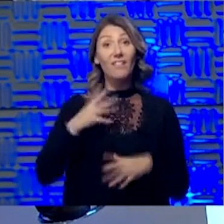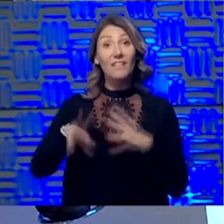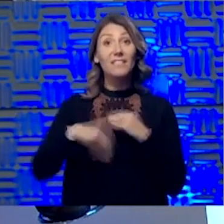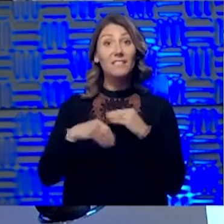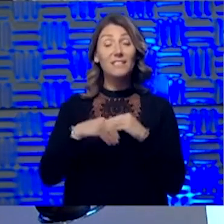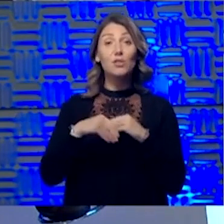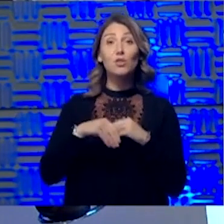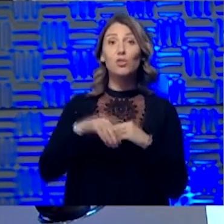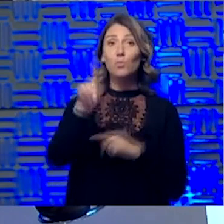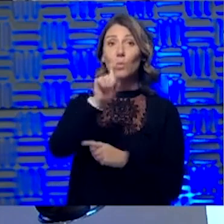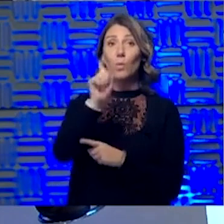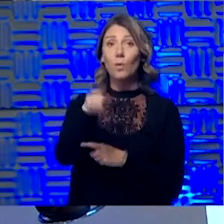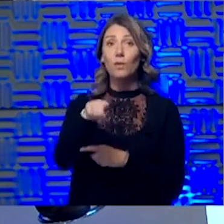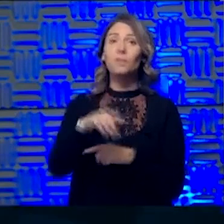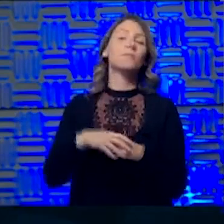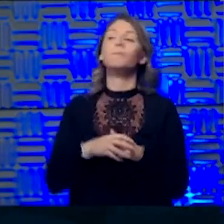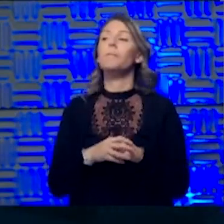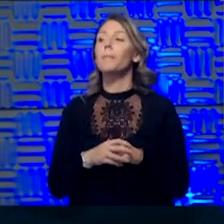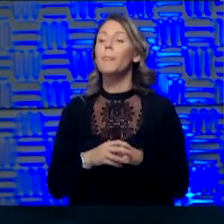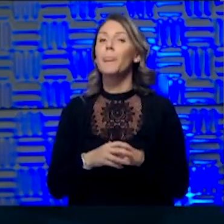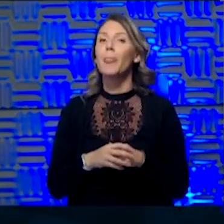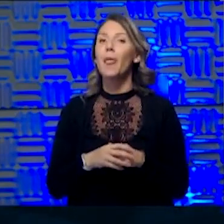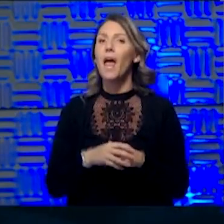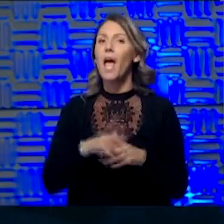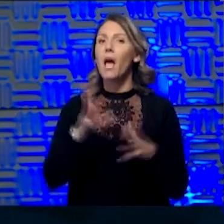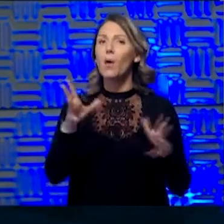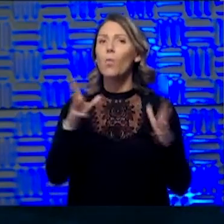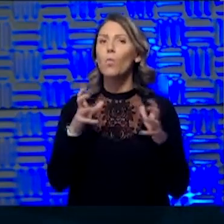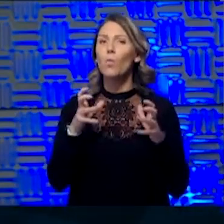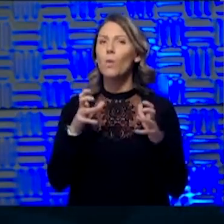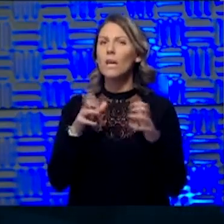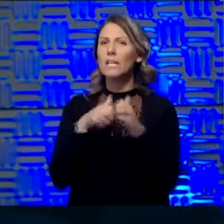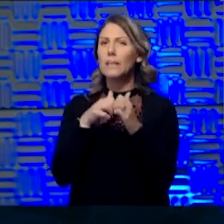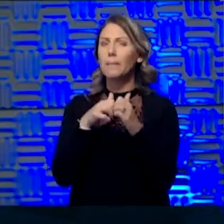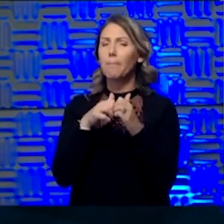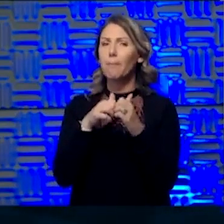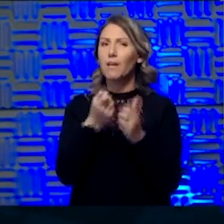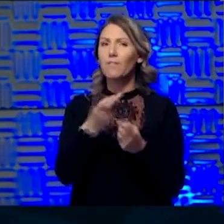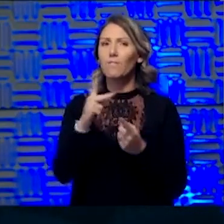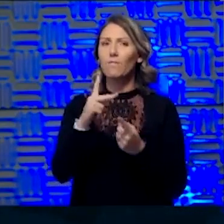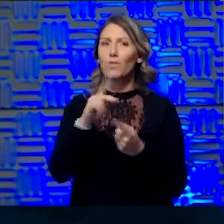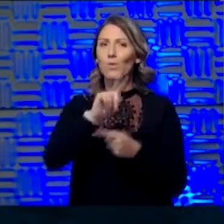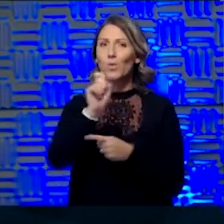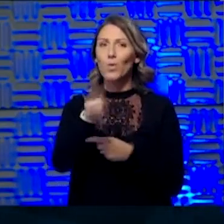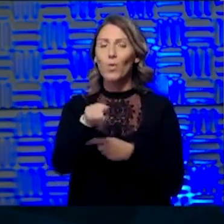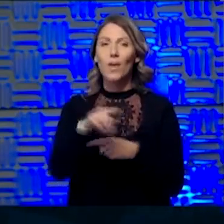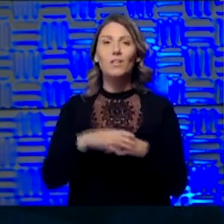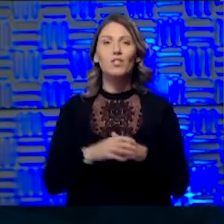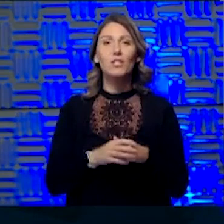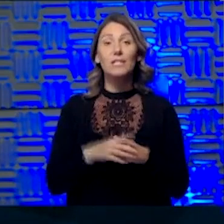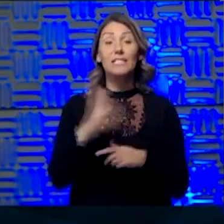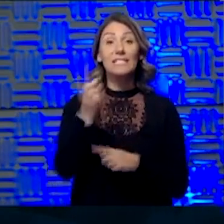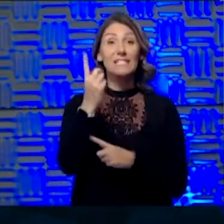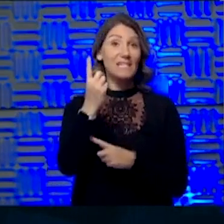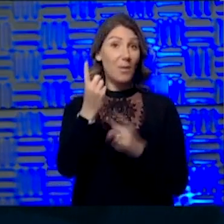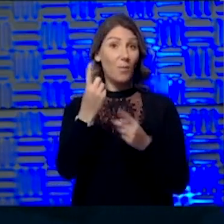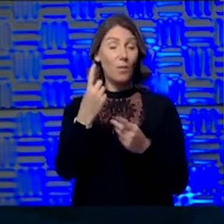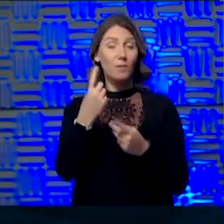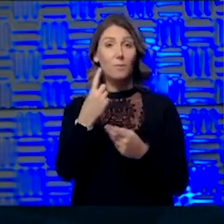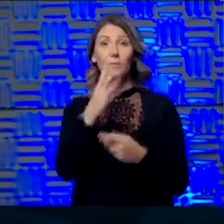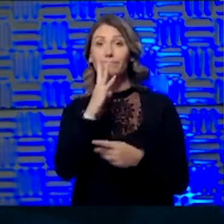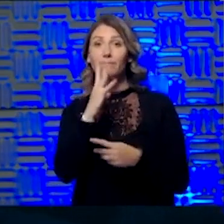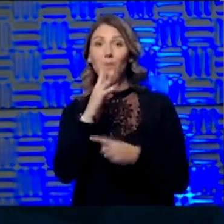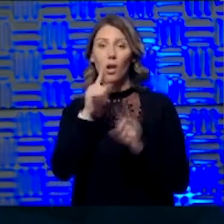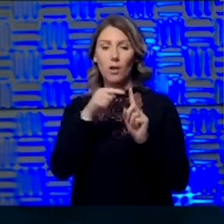for you. So I'm going to combine a couple here. Somebody was talking about how after